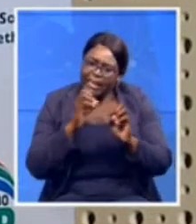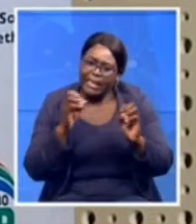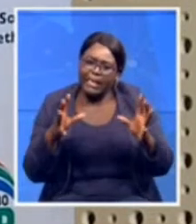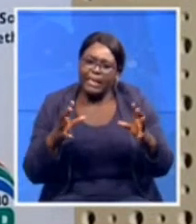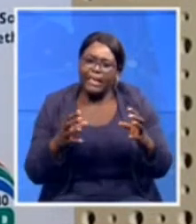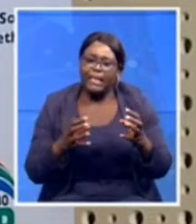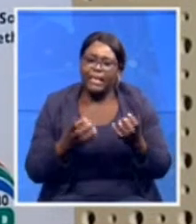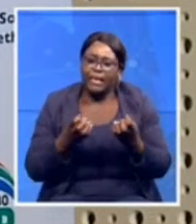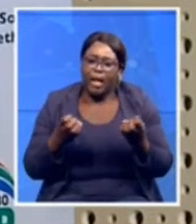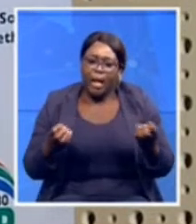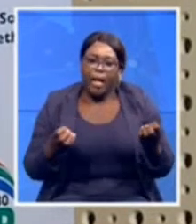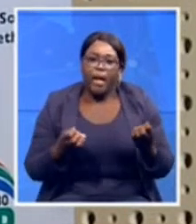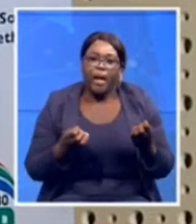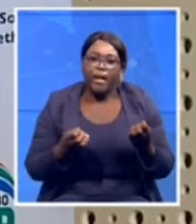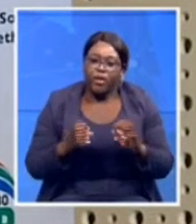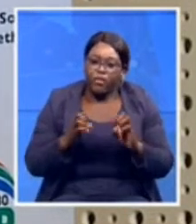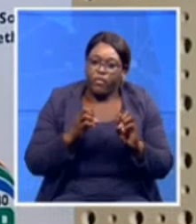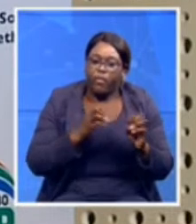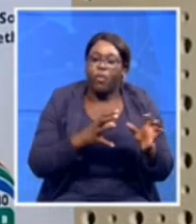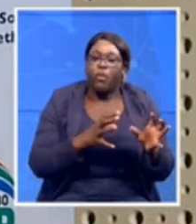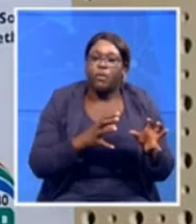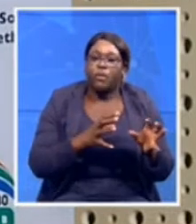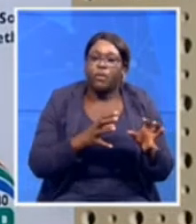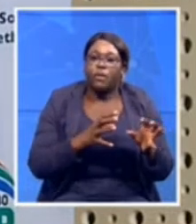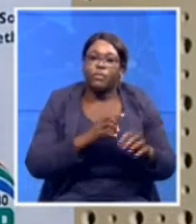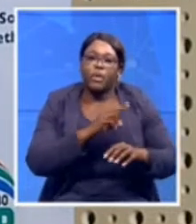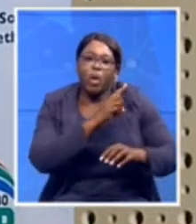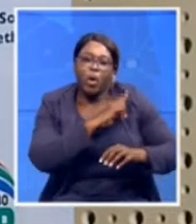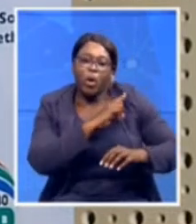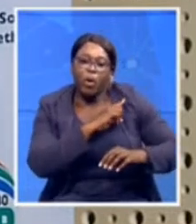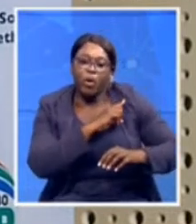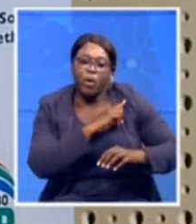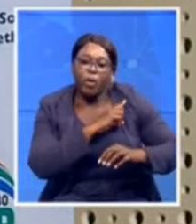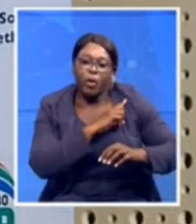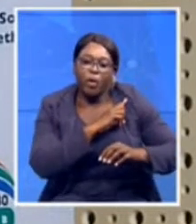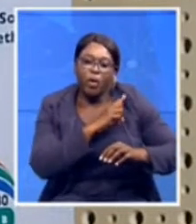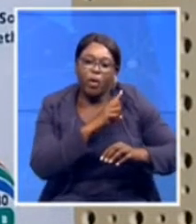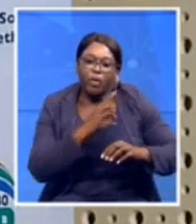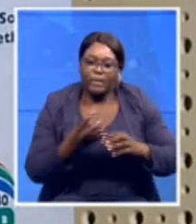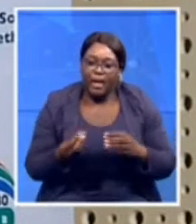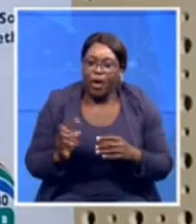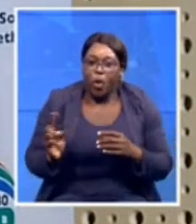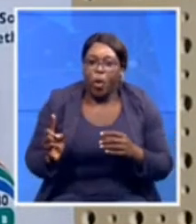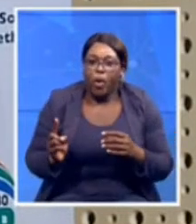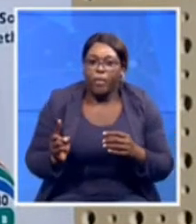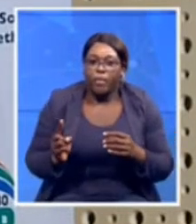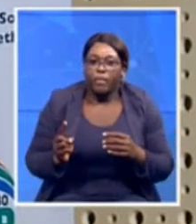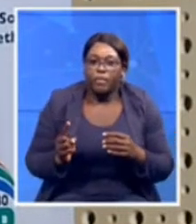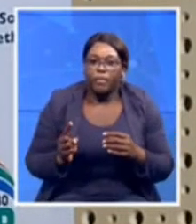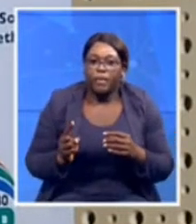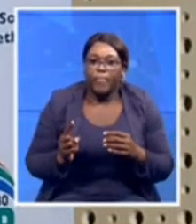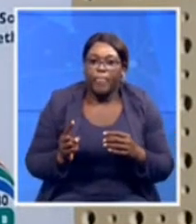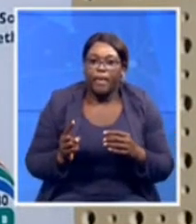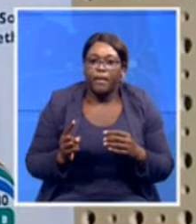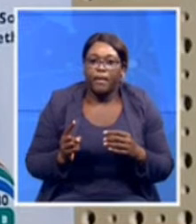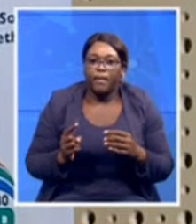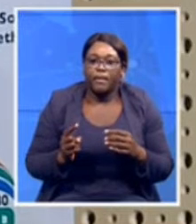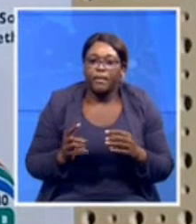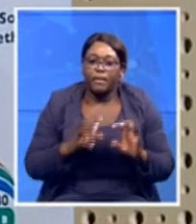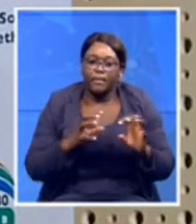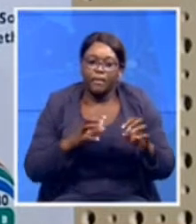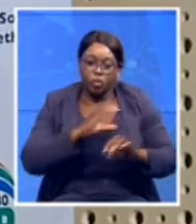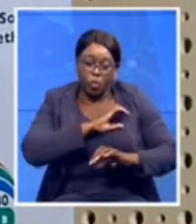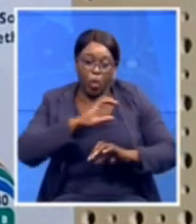if we don't have adequate regulatory instruments, it means the Enforcement Committee will find this job difficult